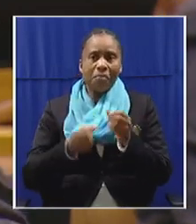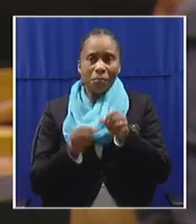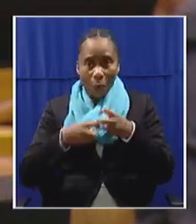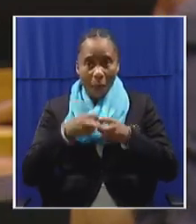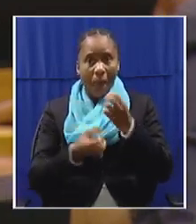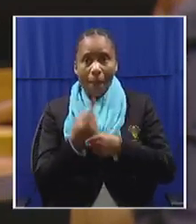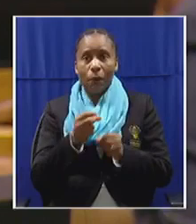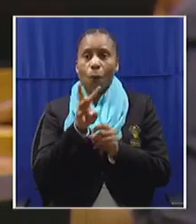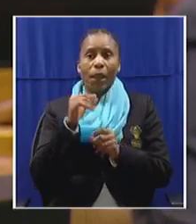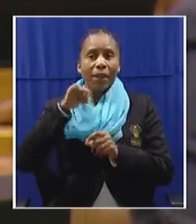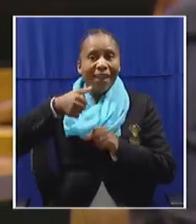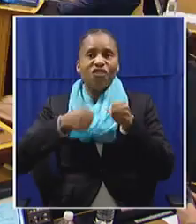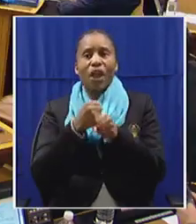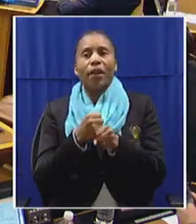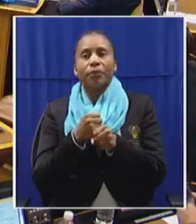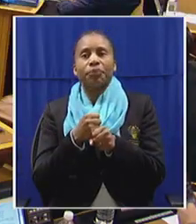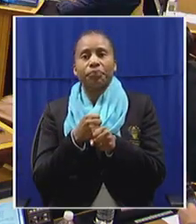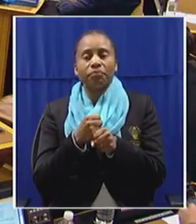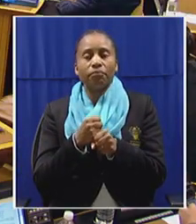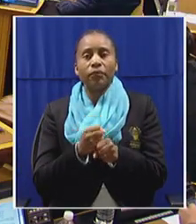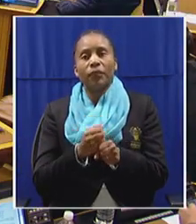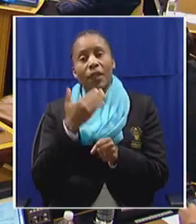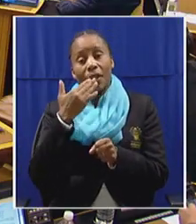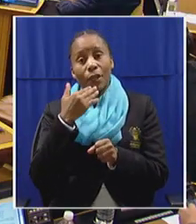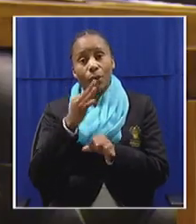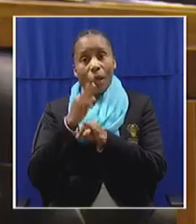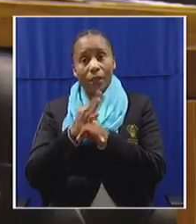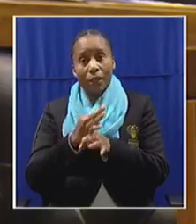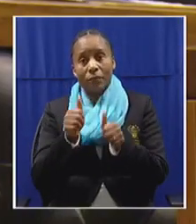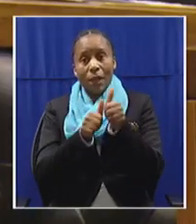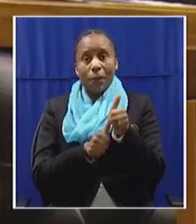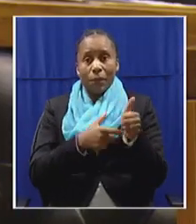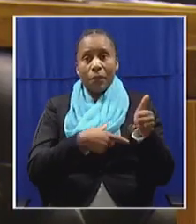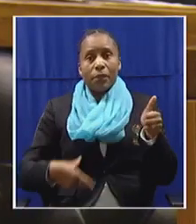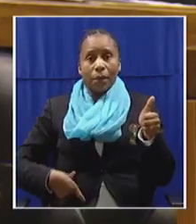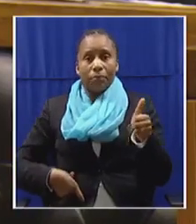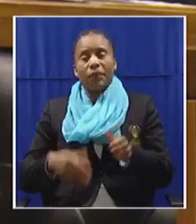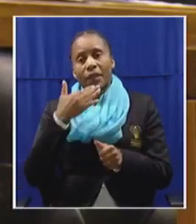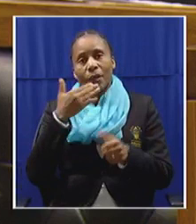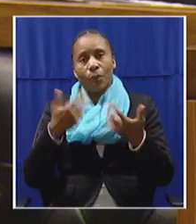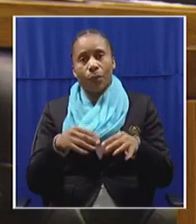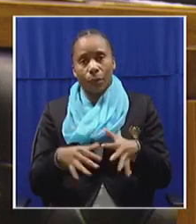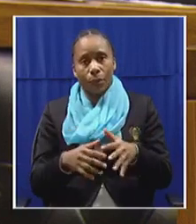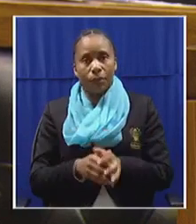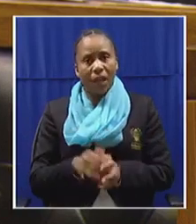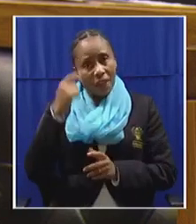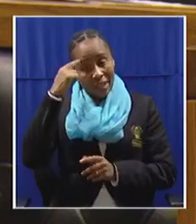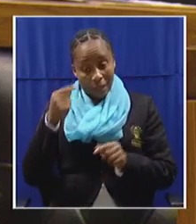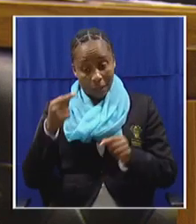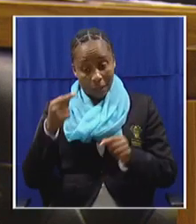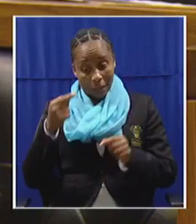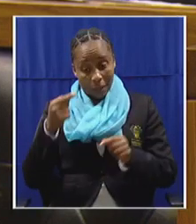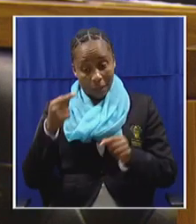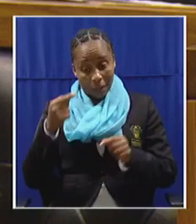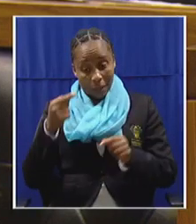arise. Thank you, sir. The Deputy President. Thank you very much. I think as government we